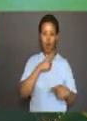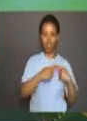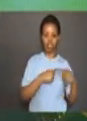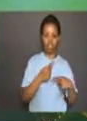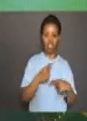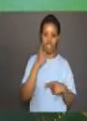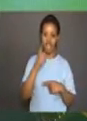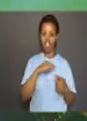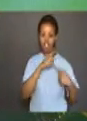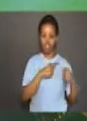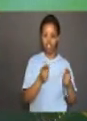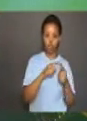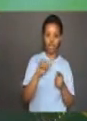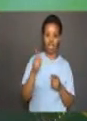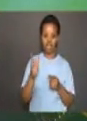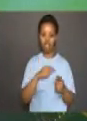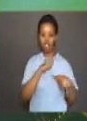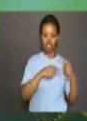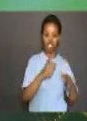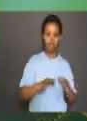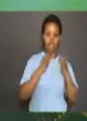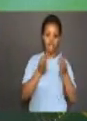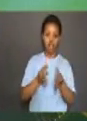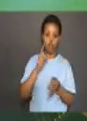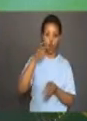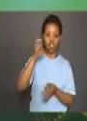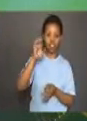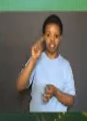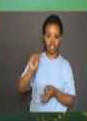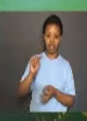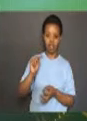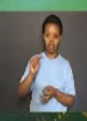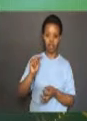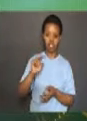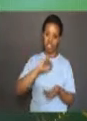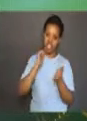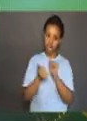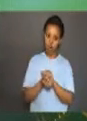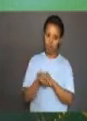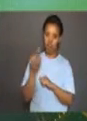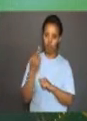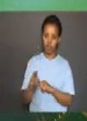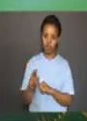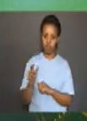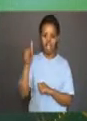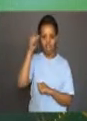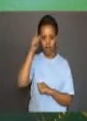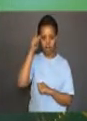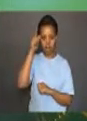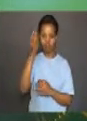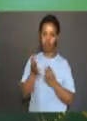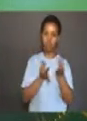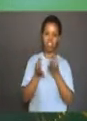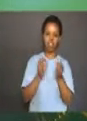passed from generation to generation cannot be altered in the way Lamarck